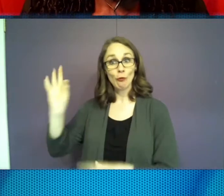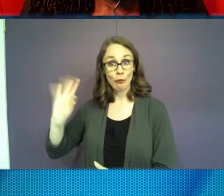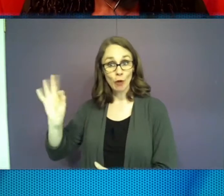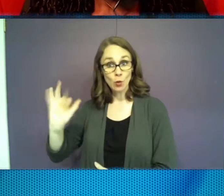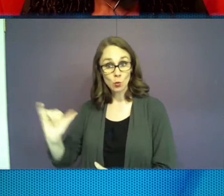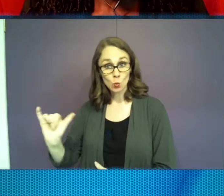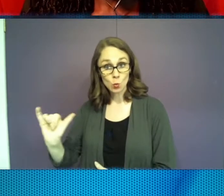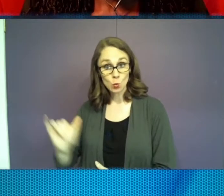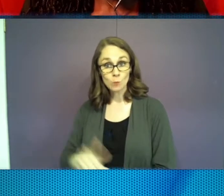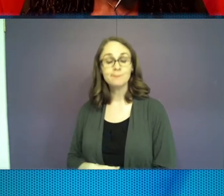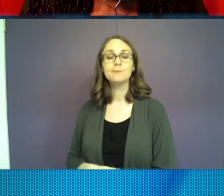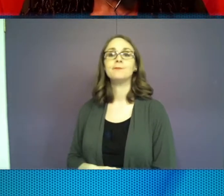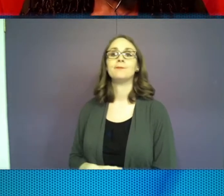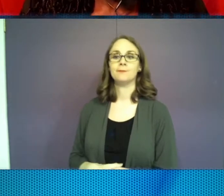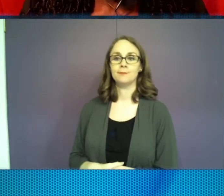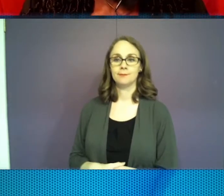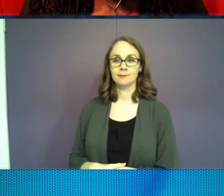well?